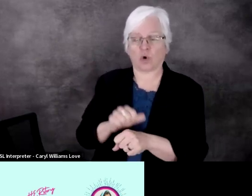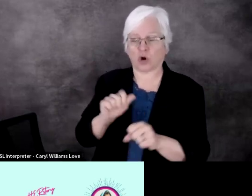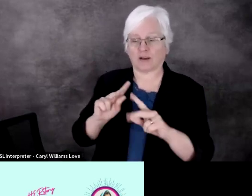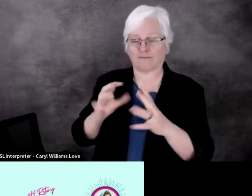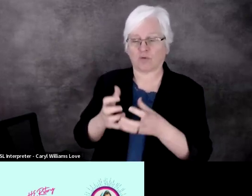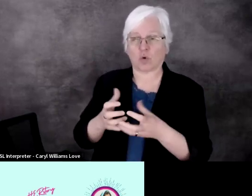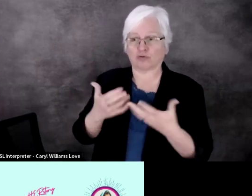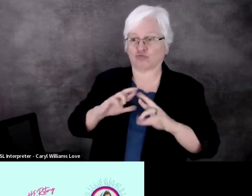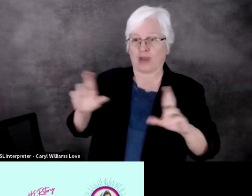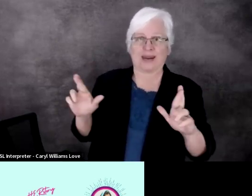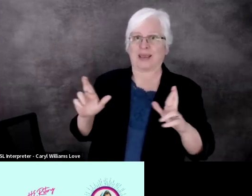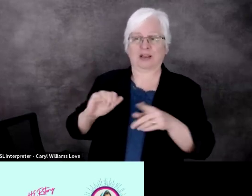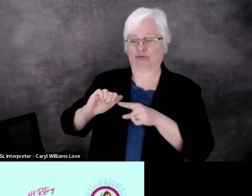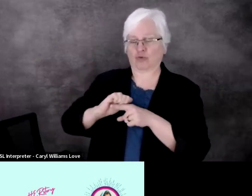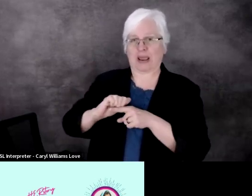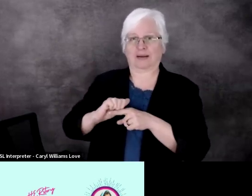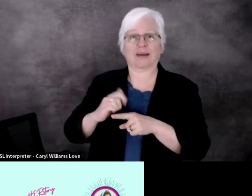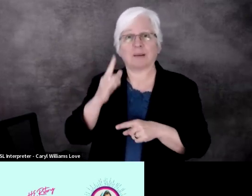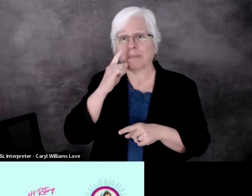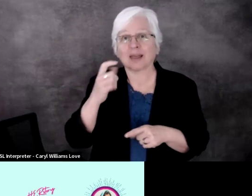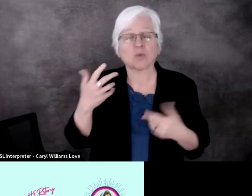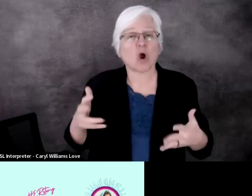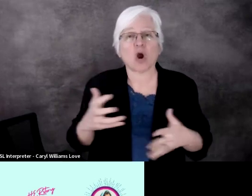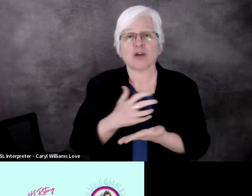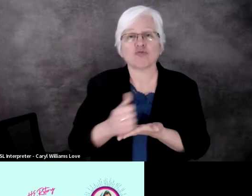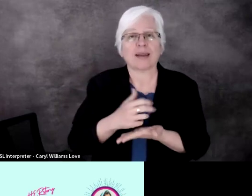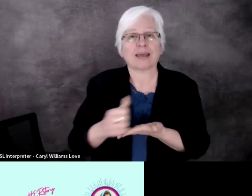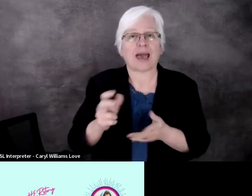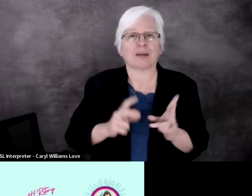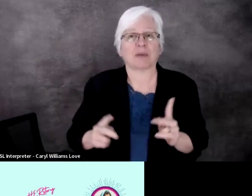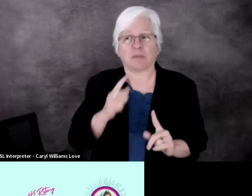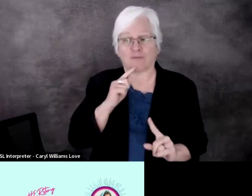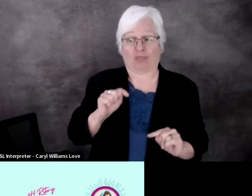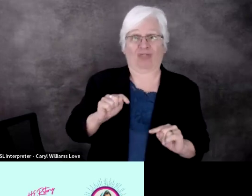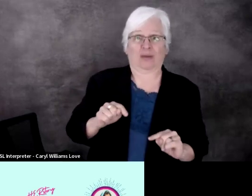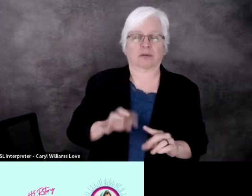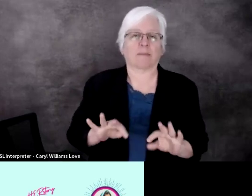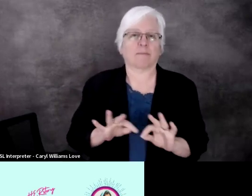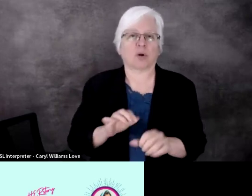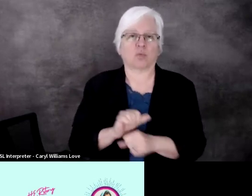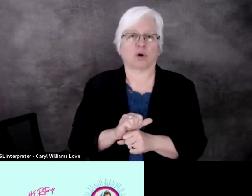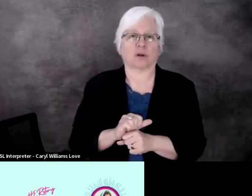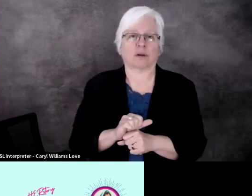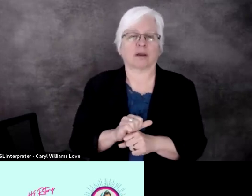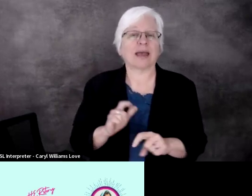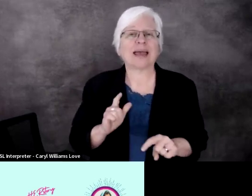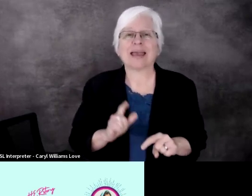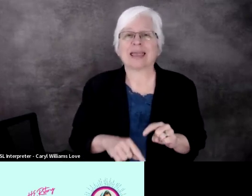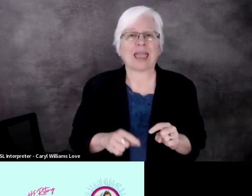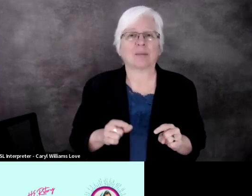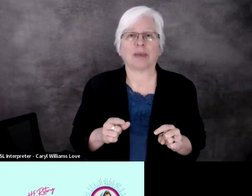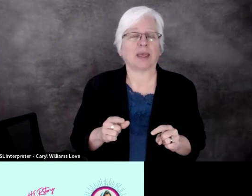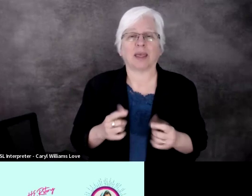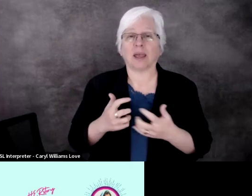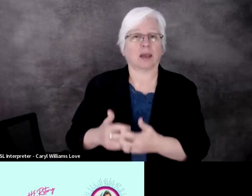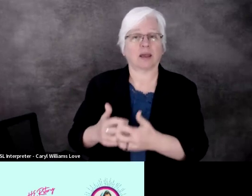already running out of people to be able to do this important work that we all know it can't be done by bots. It has to be people who